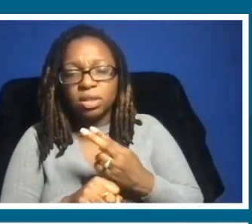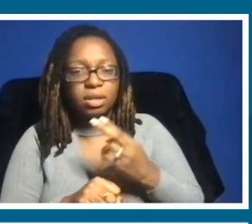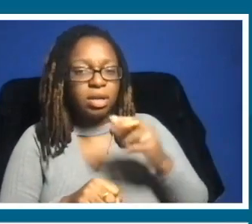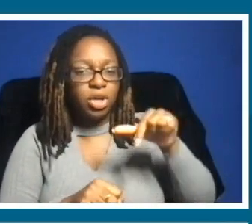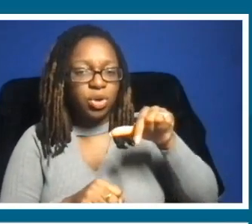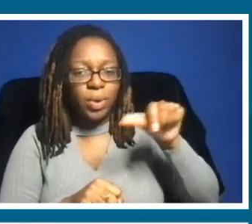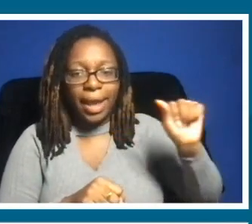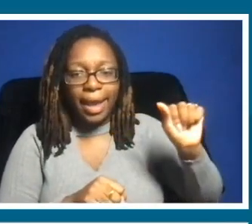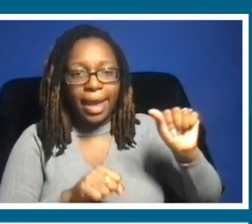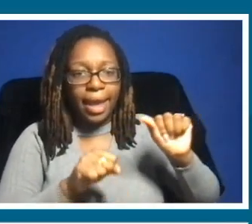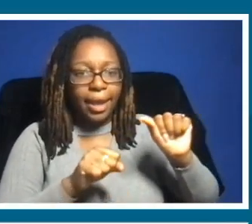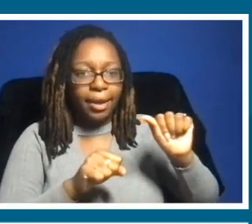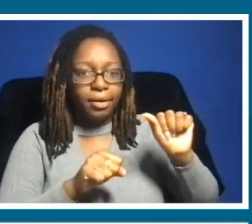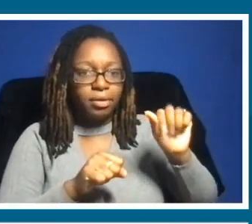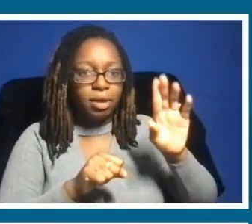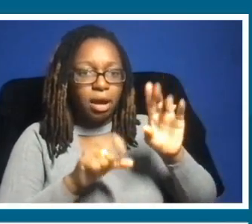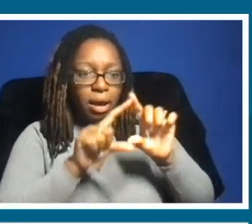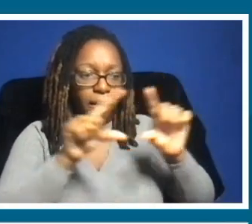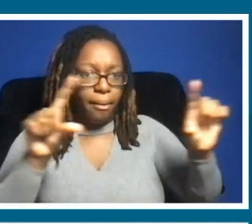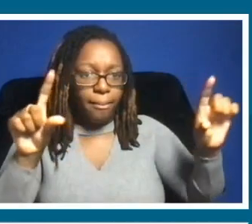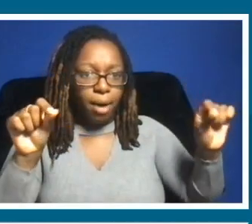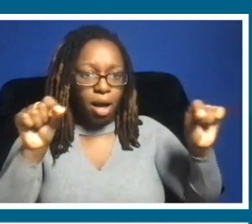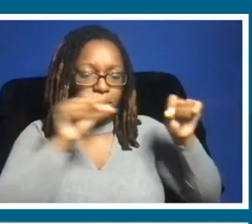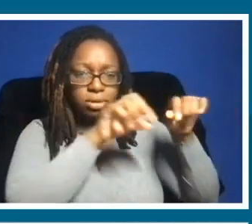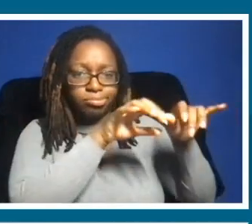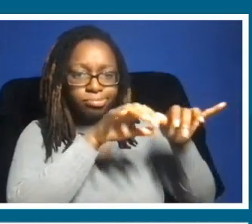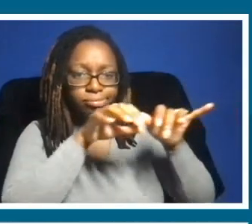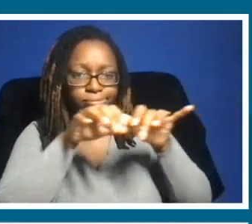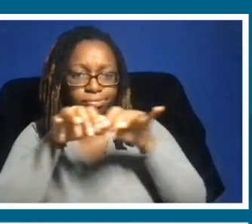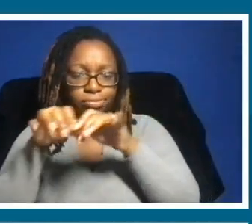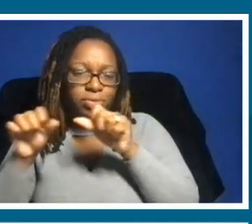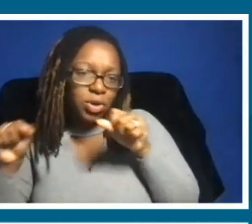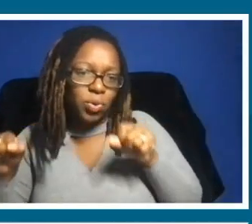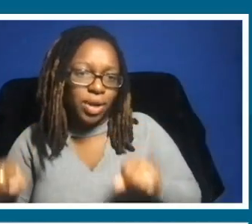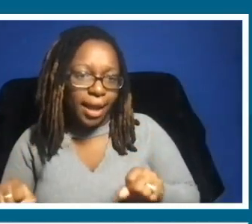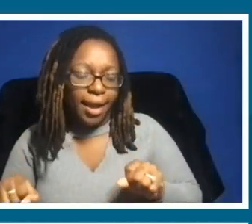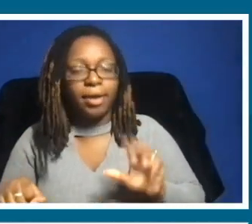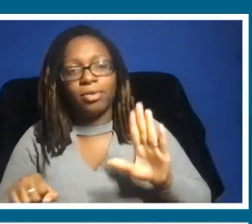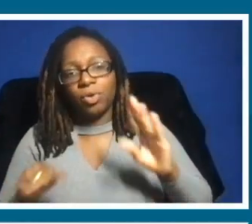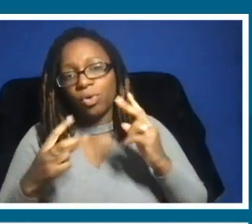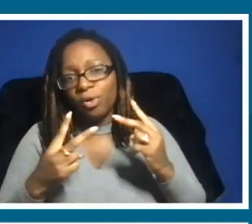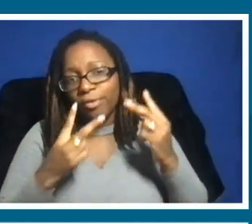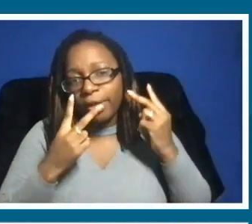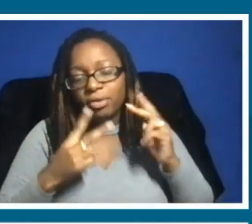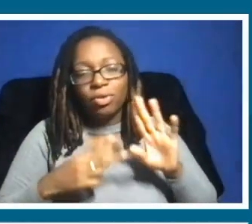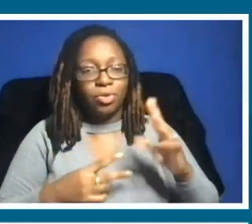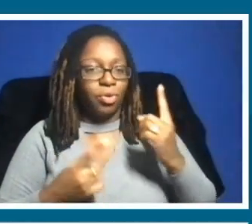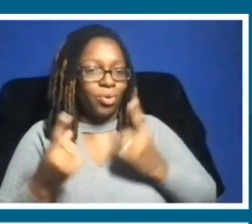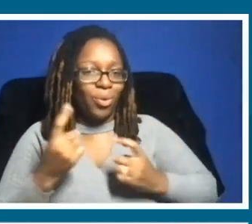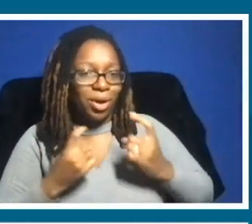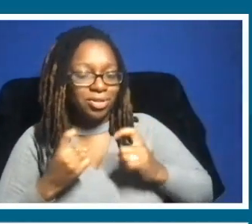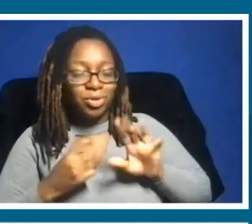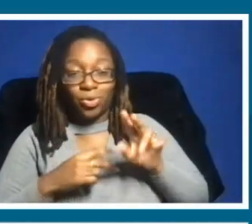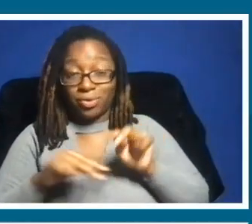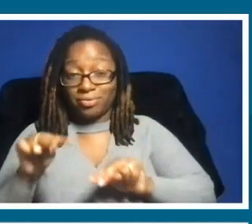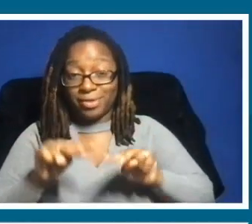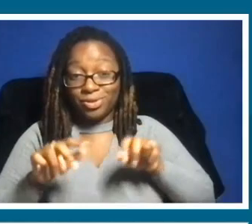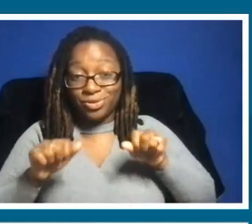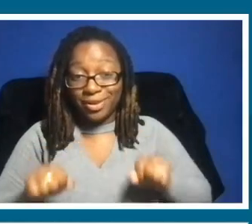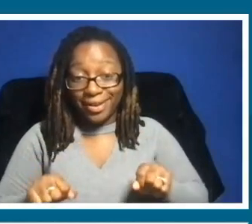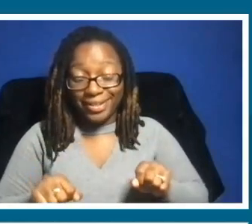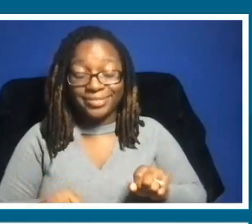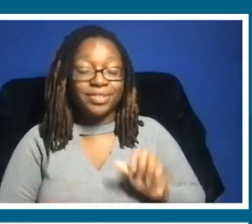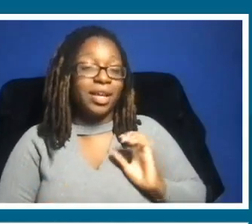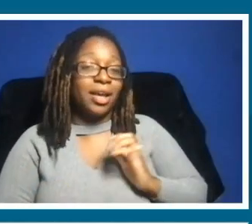and start typing in your observations and your reflections and your questions. And our colleague Camille from